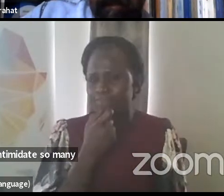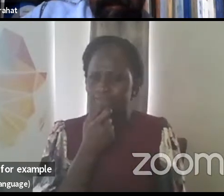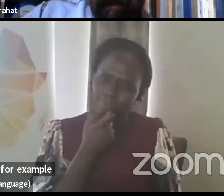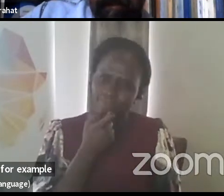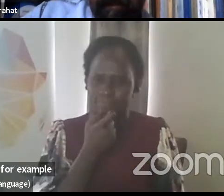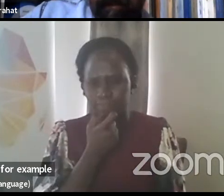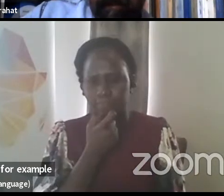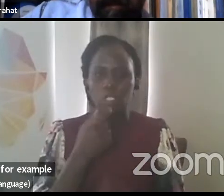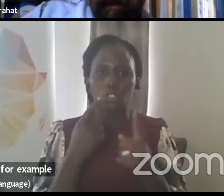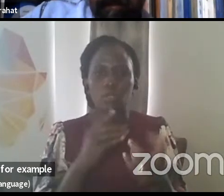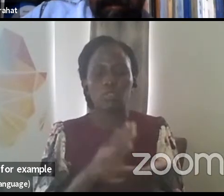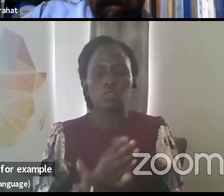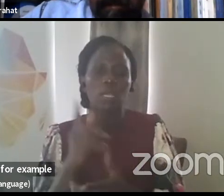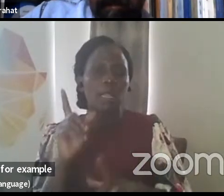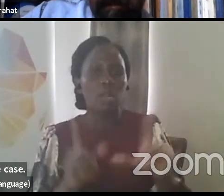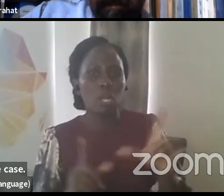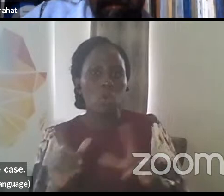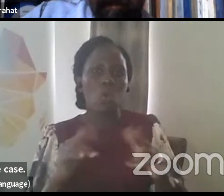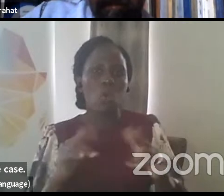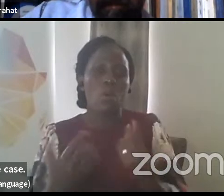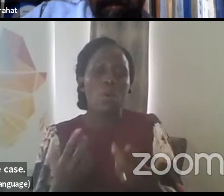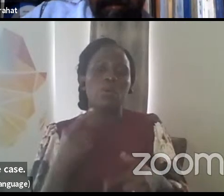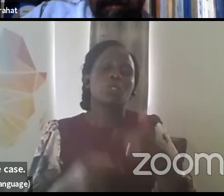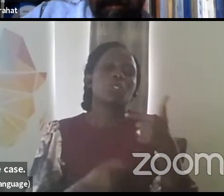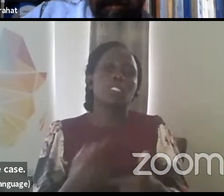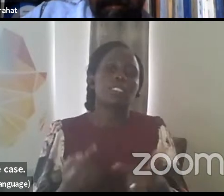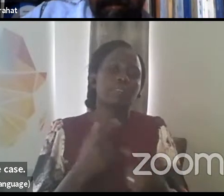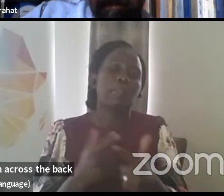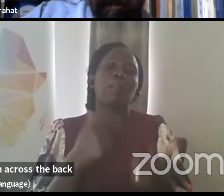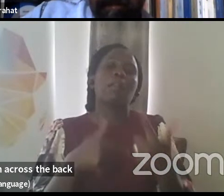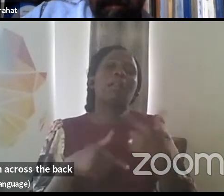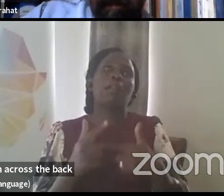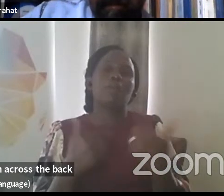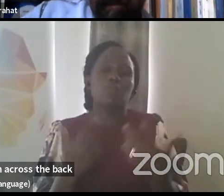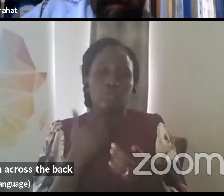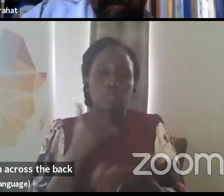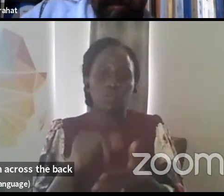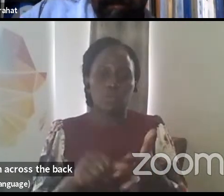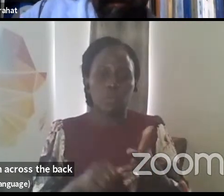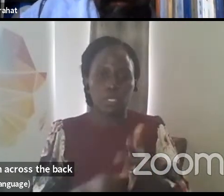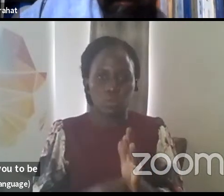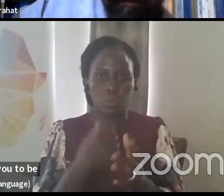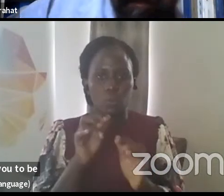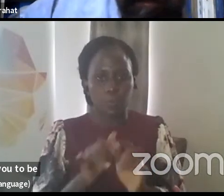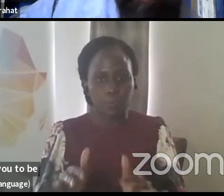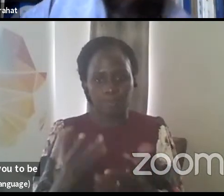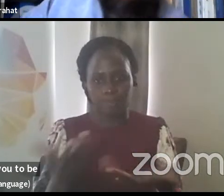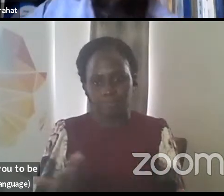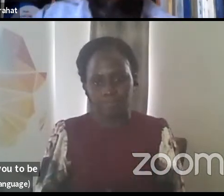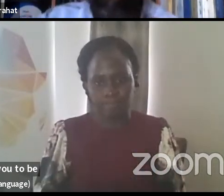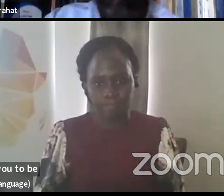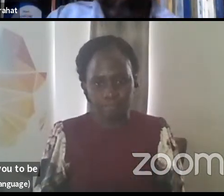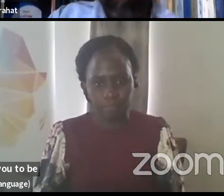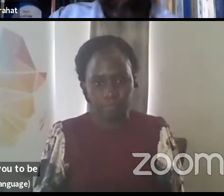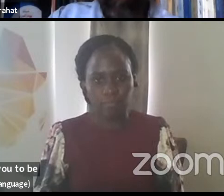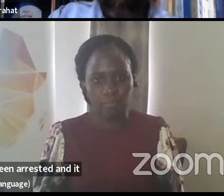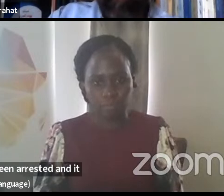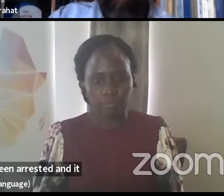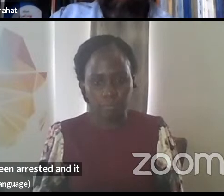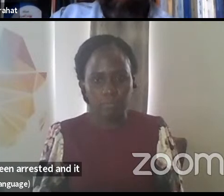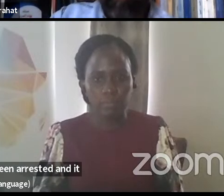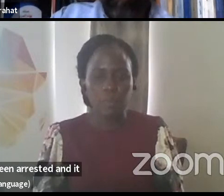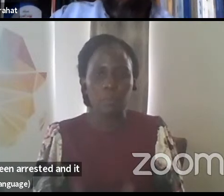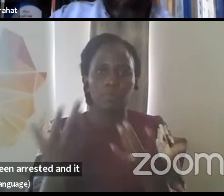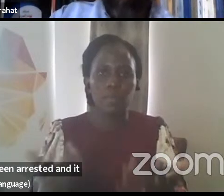example, in Morocco, at the very beginning of the pandemic, we saw one YouTuber being arrested. And some people would